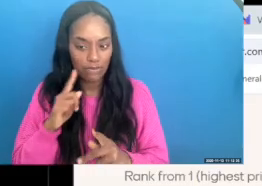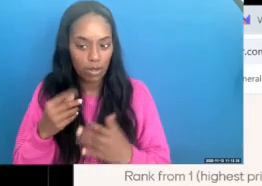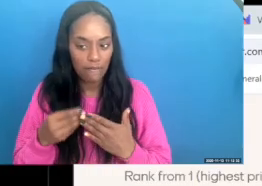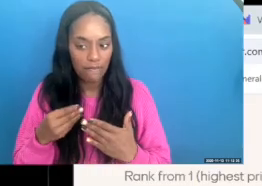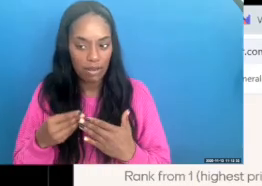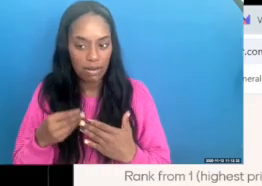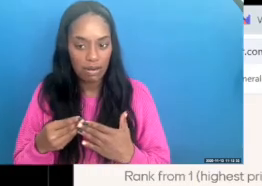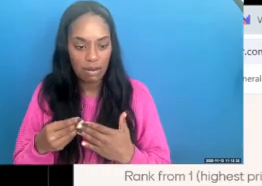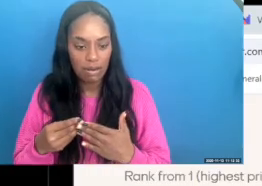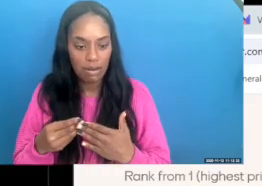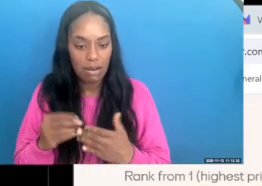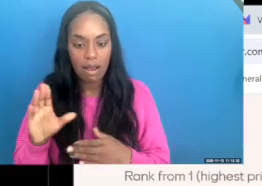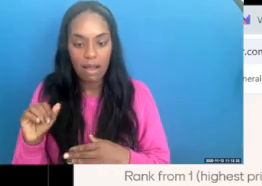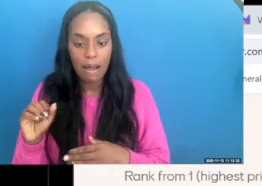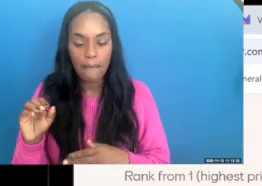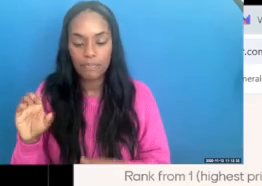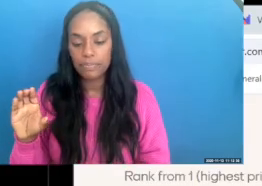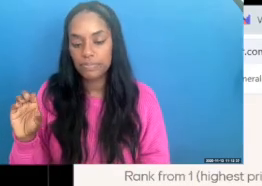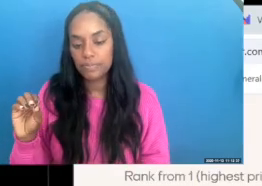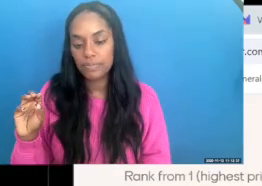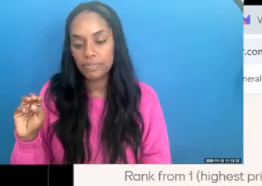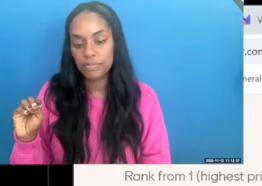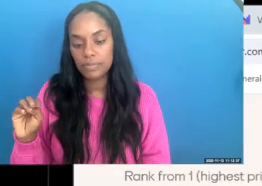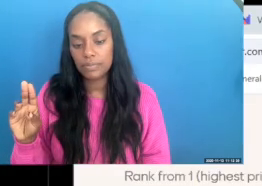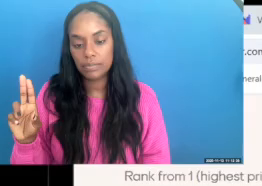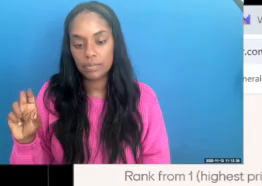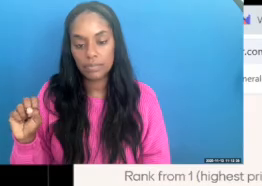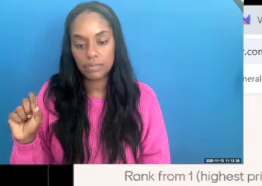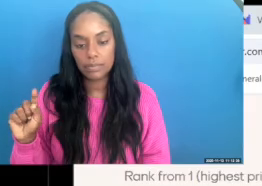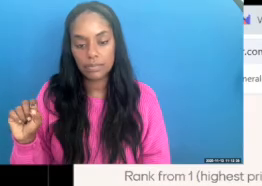don't imagine that we would see opportunities for funding